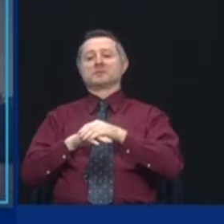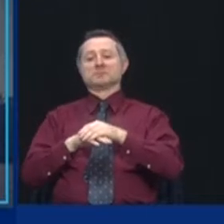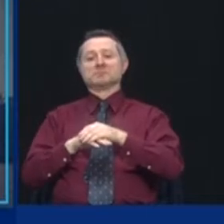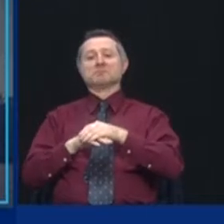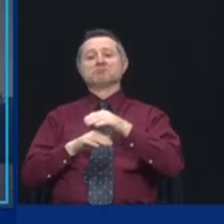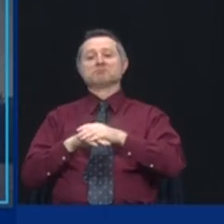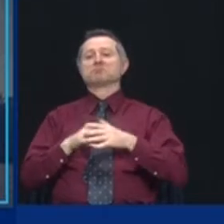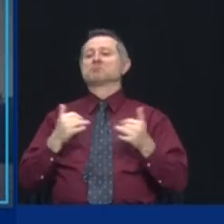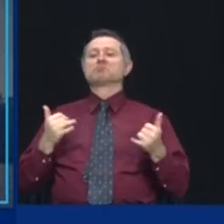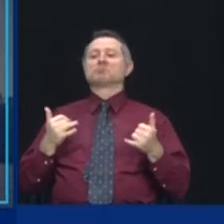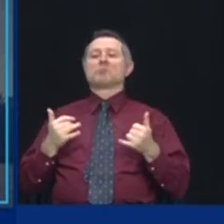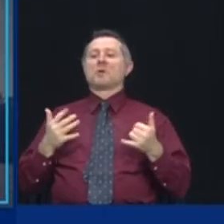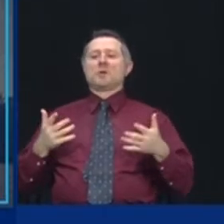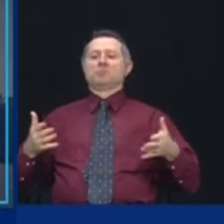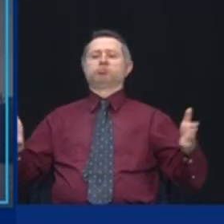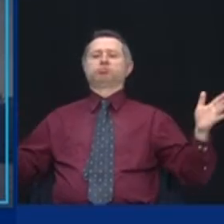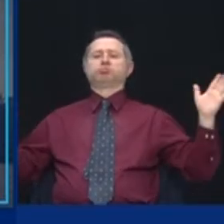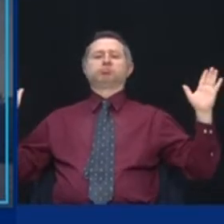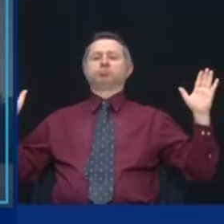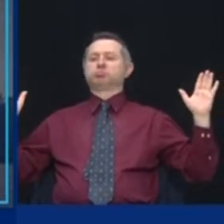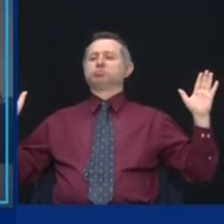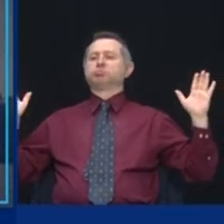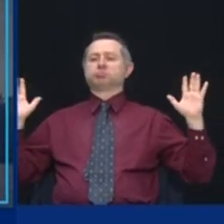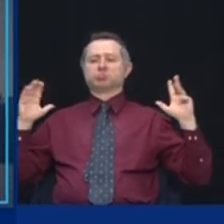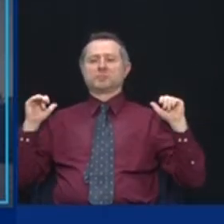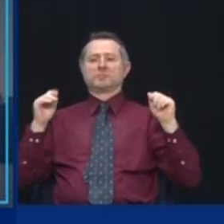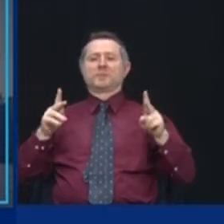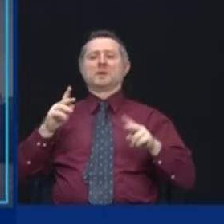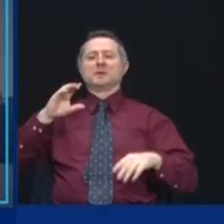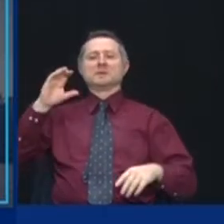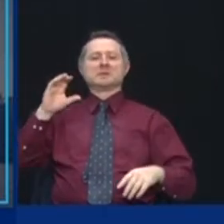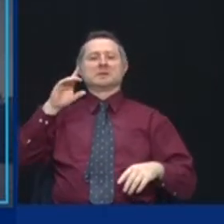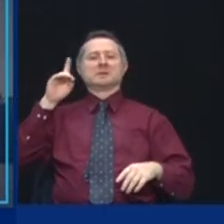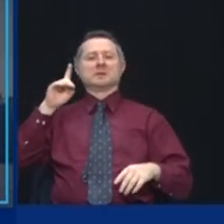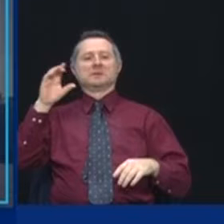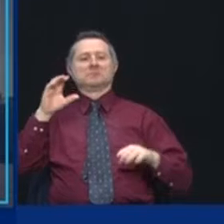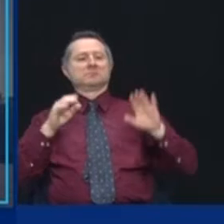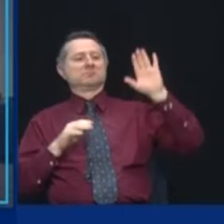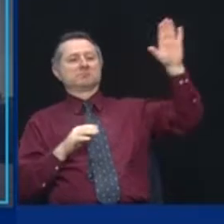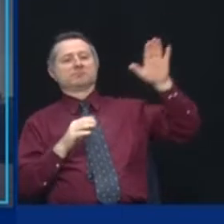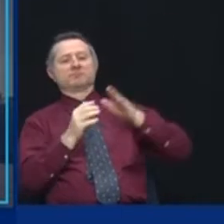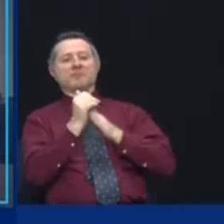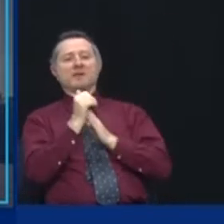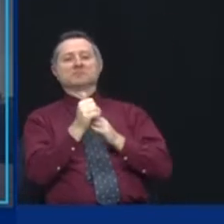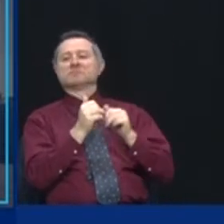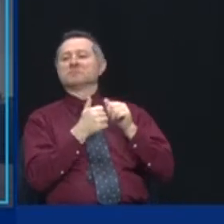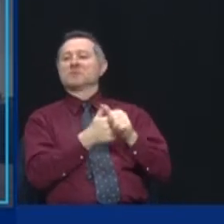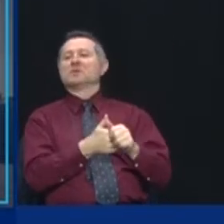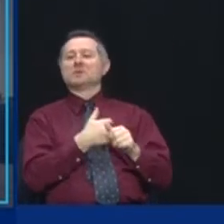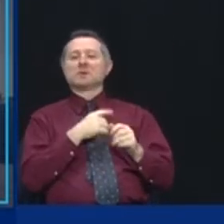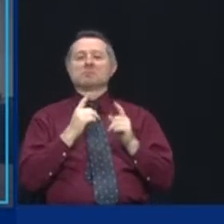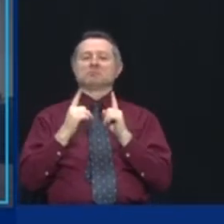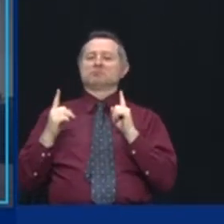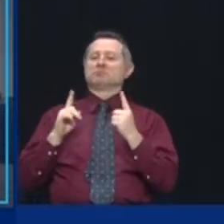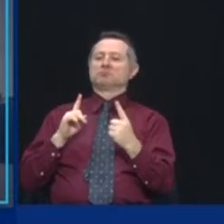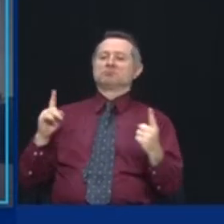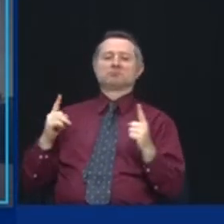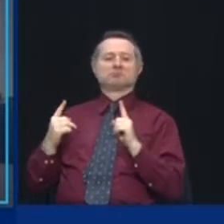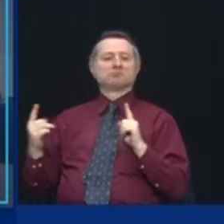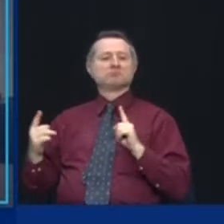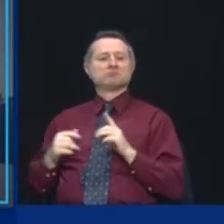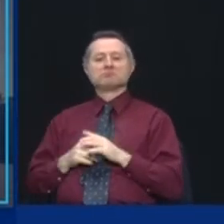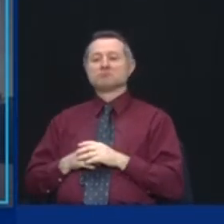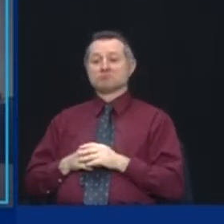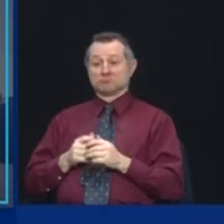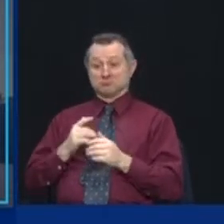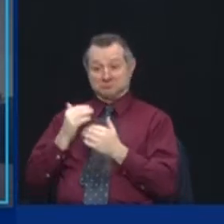basically to the CDC social distancing guidelines. That's really the capacity